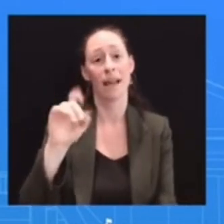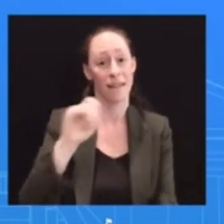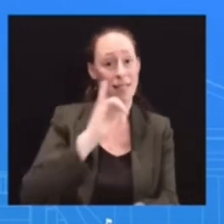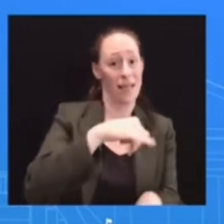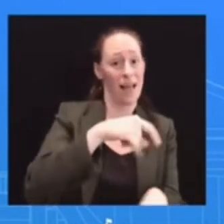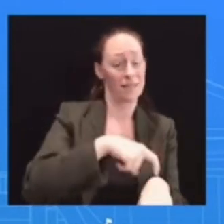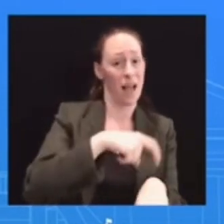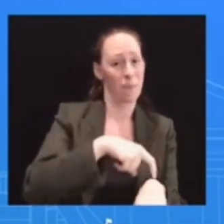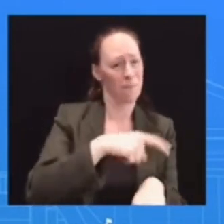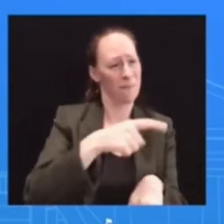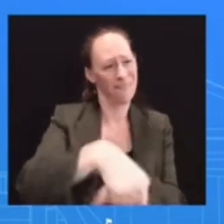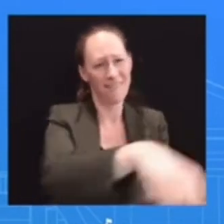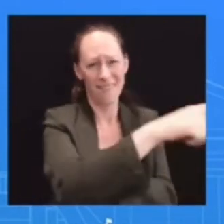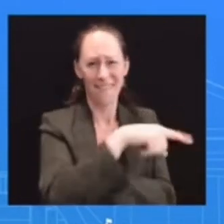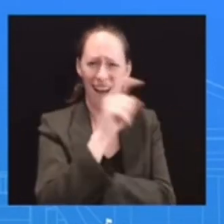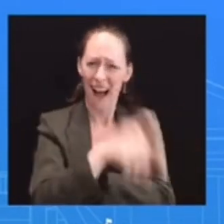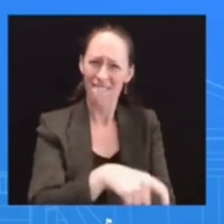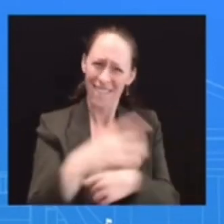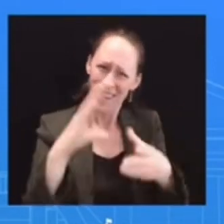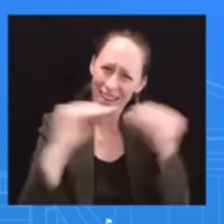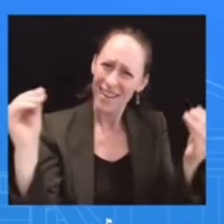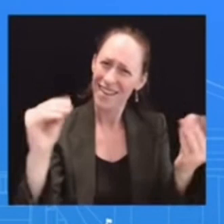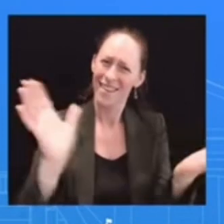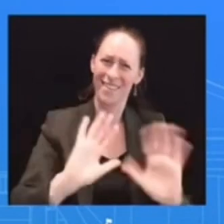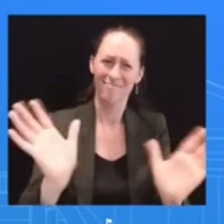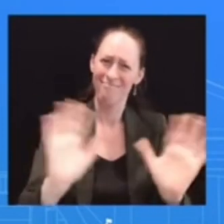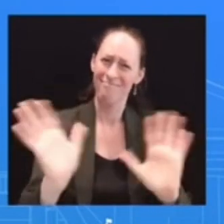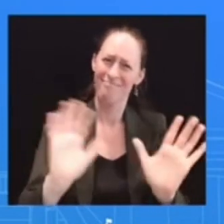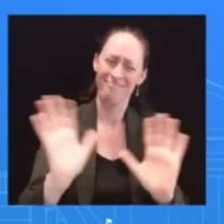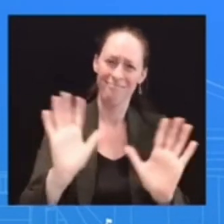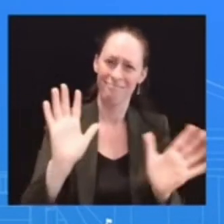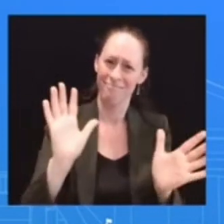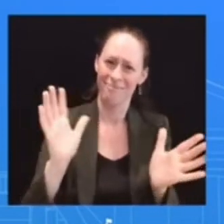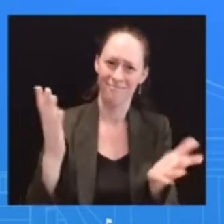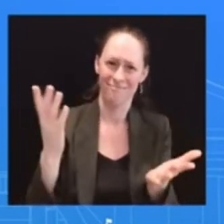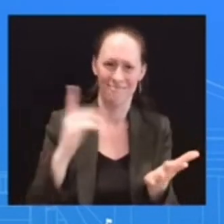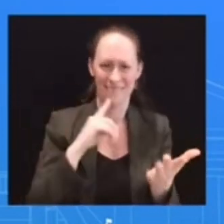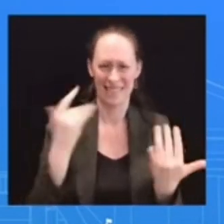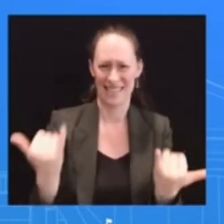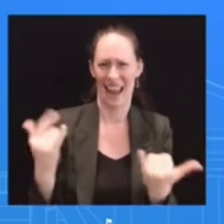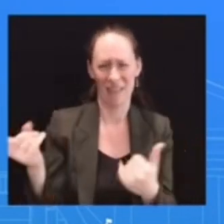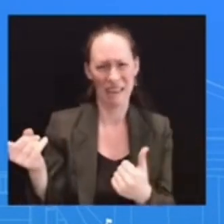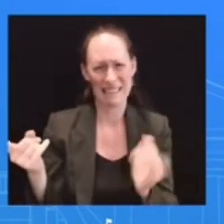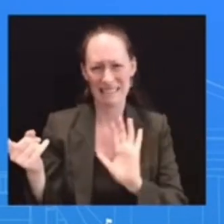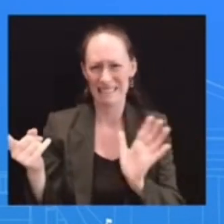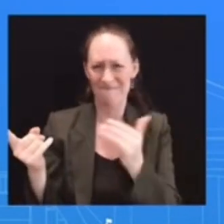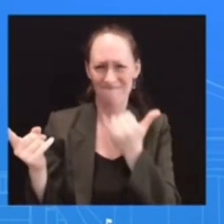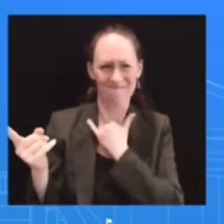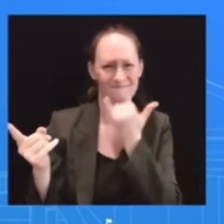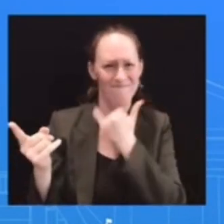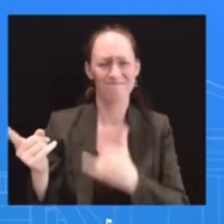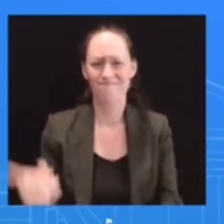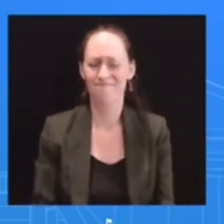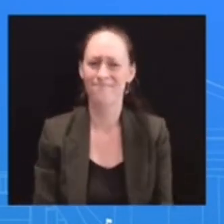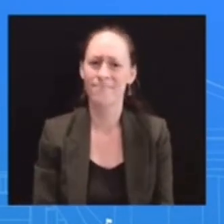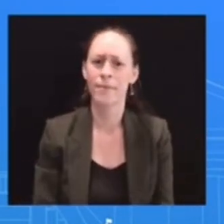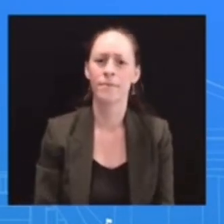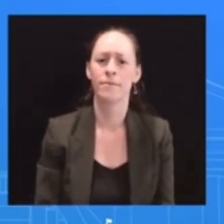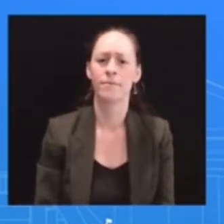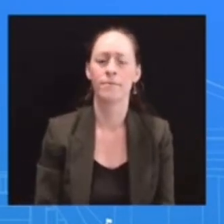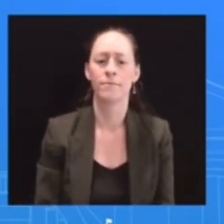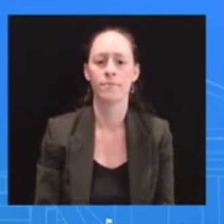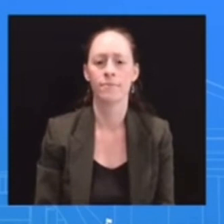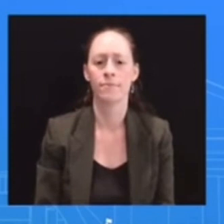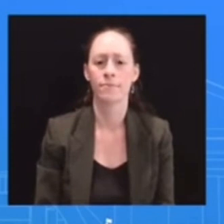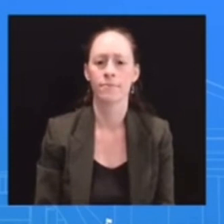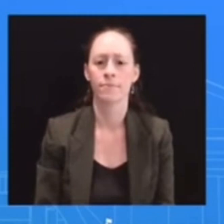one more thing that I want to share before I turn it over to the Admiral, because we don't get many opportunities to say what I'm about to share,